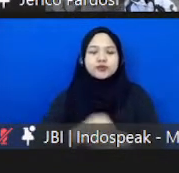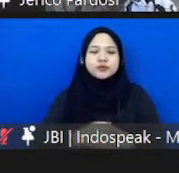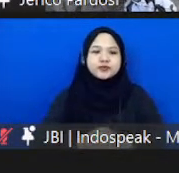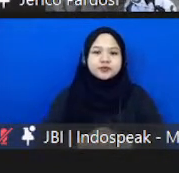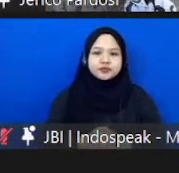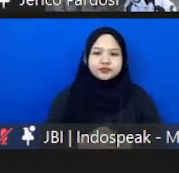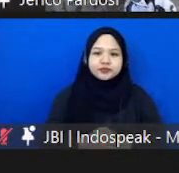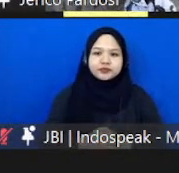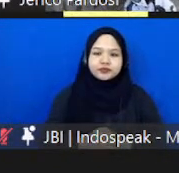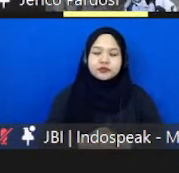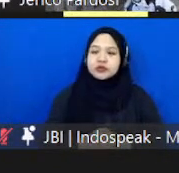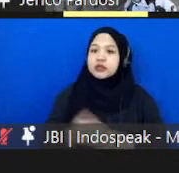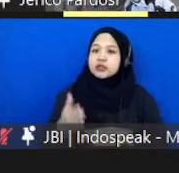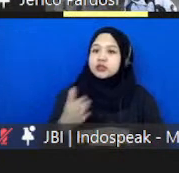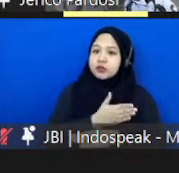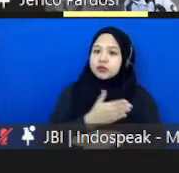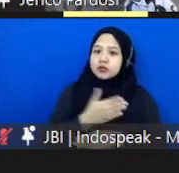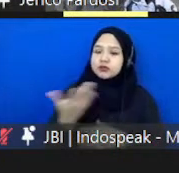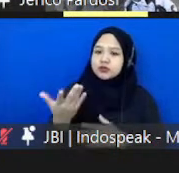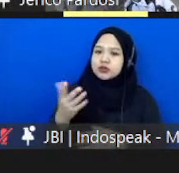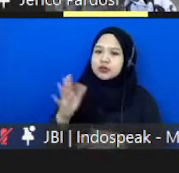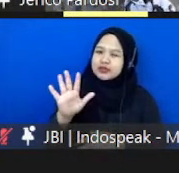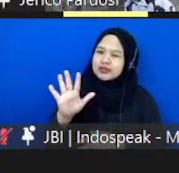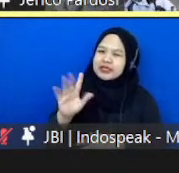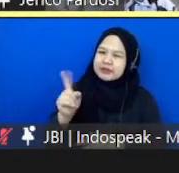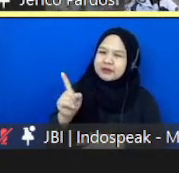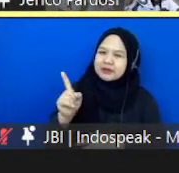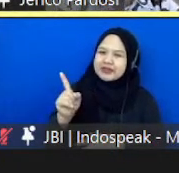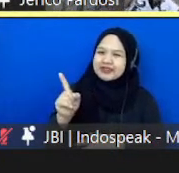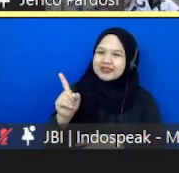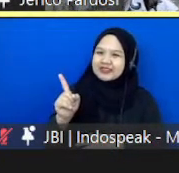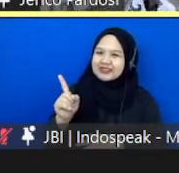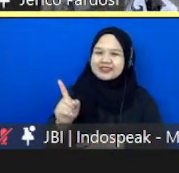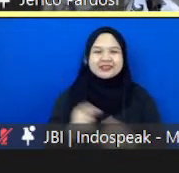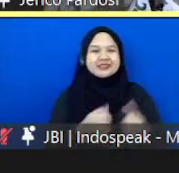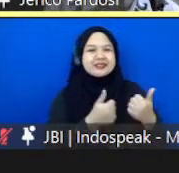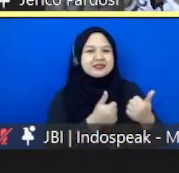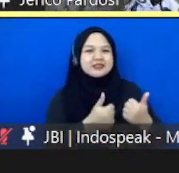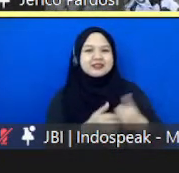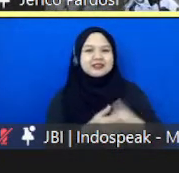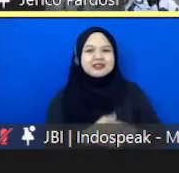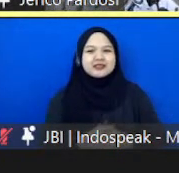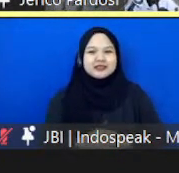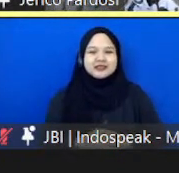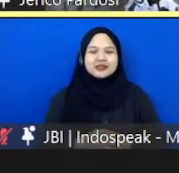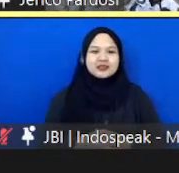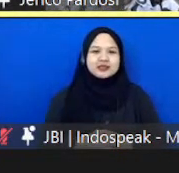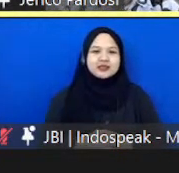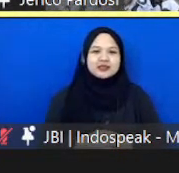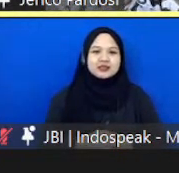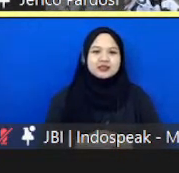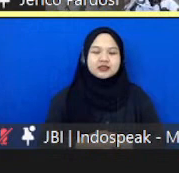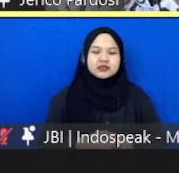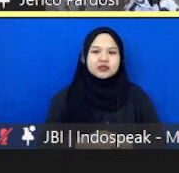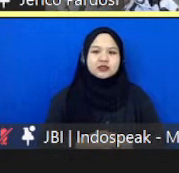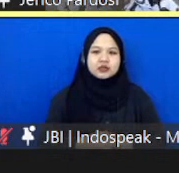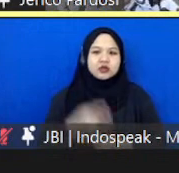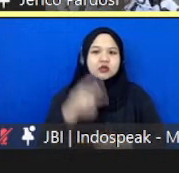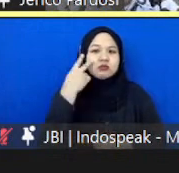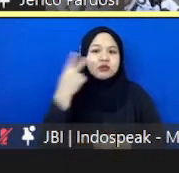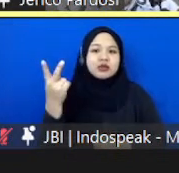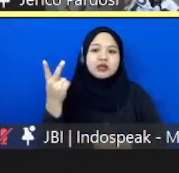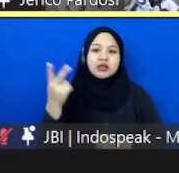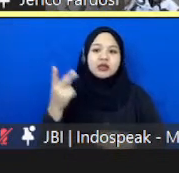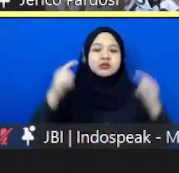Yes. 5 more minutes, around 5 minutes, Mas. Thank you, Lori. I'll speed up a little bit. Reflecting the past and present maternal